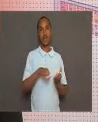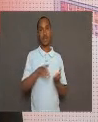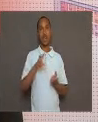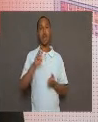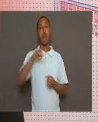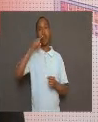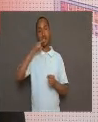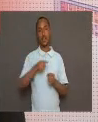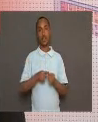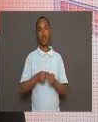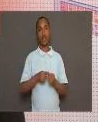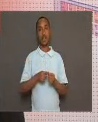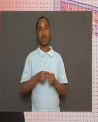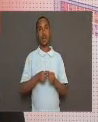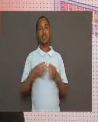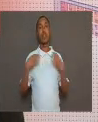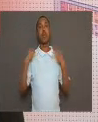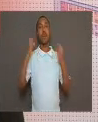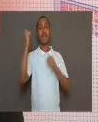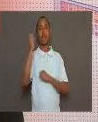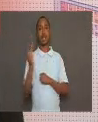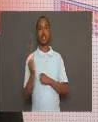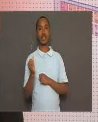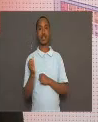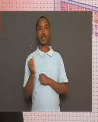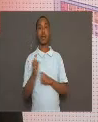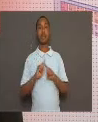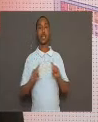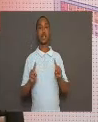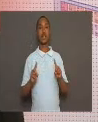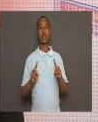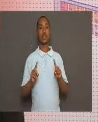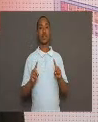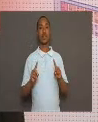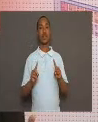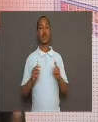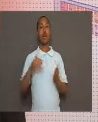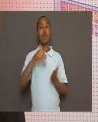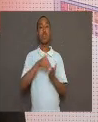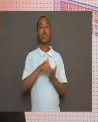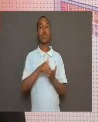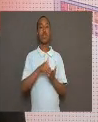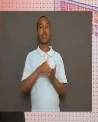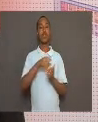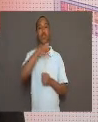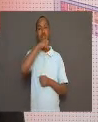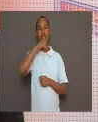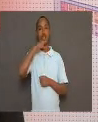or gases at normal temperatures, but that they can also be